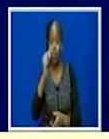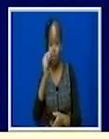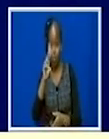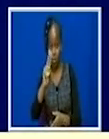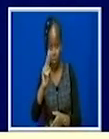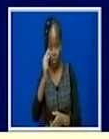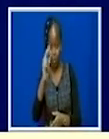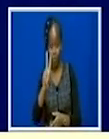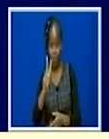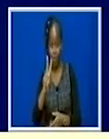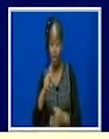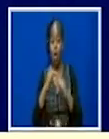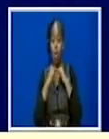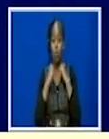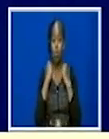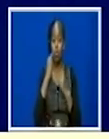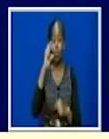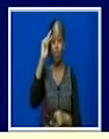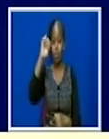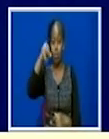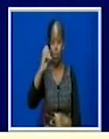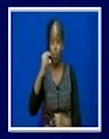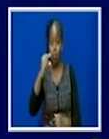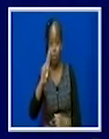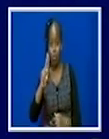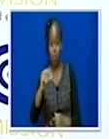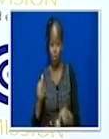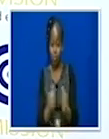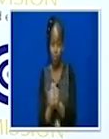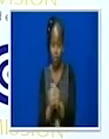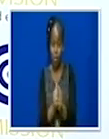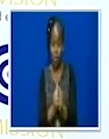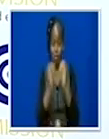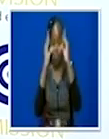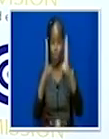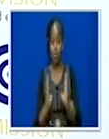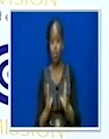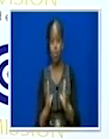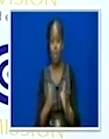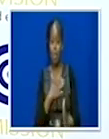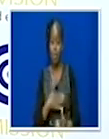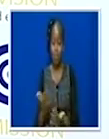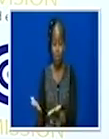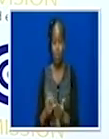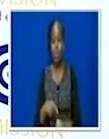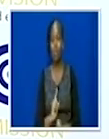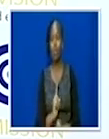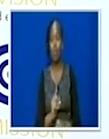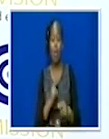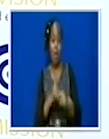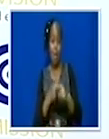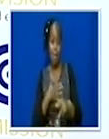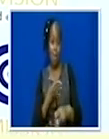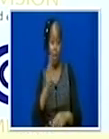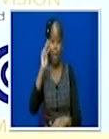will be your host, Stephen Jogu. And together with me in studio is Mwalimu. Mwalimu, kindly introduce yourself to the viewer. Asante sana. My name is